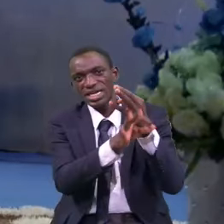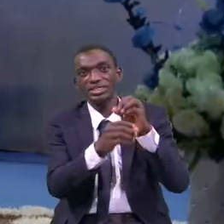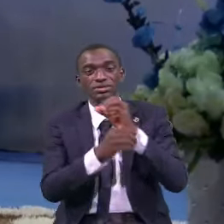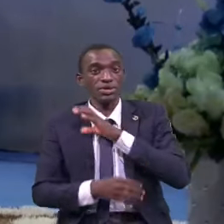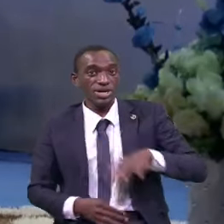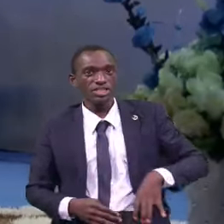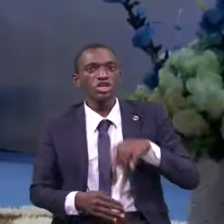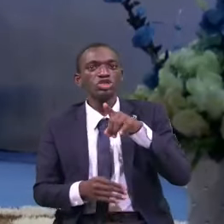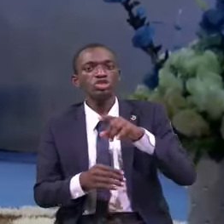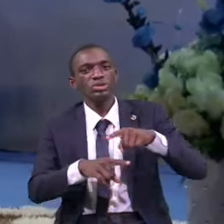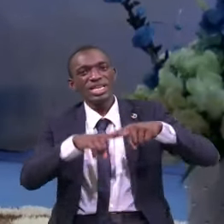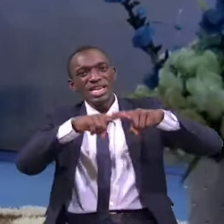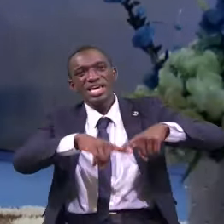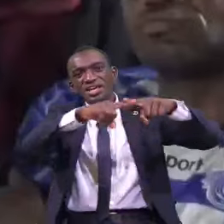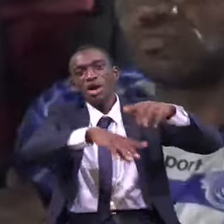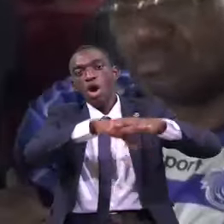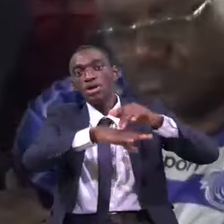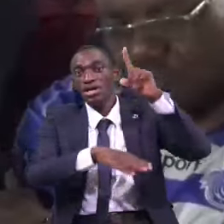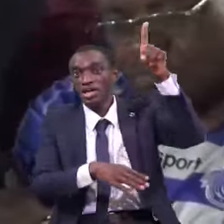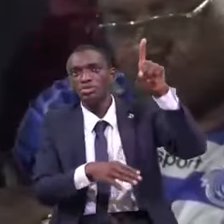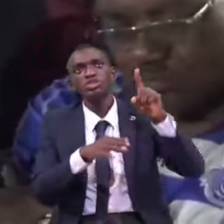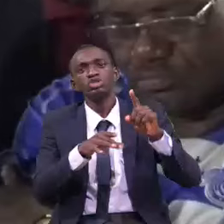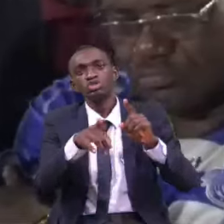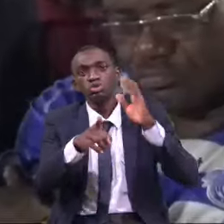is able. He'll do it for me.